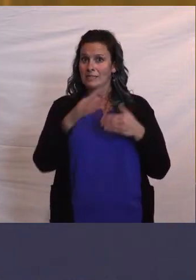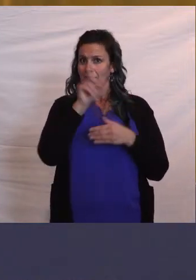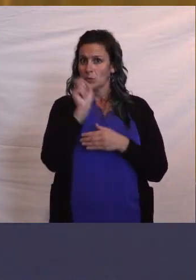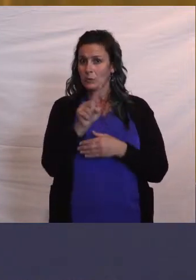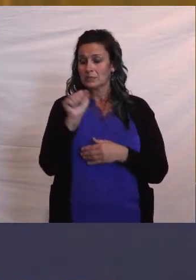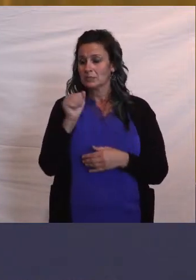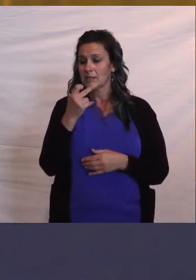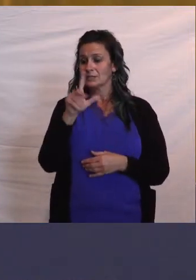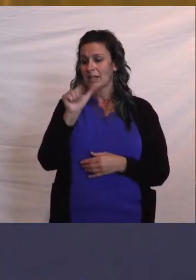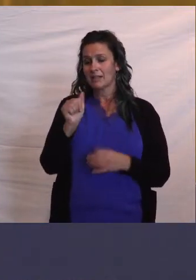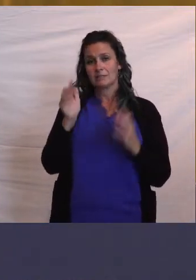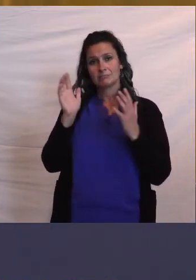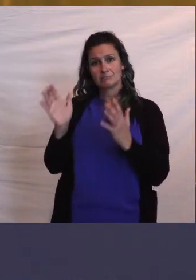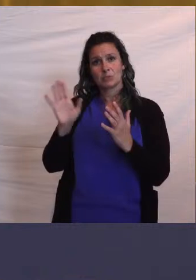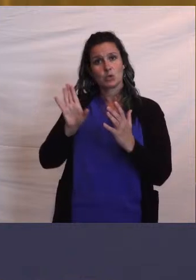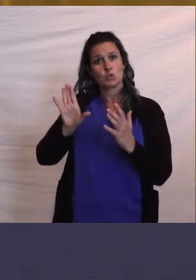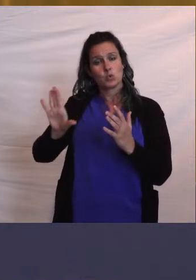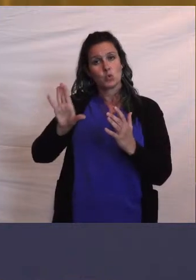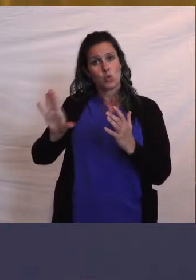Angelica, are largely in your